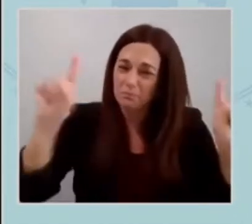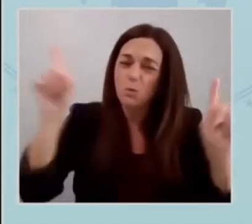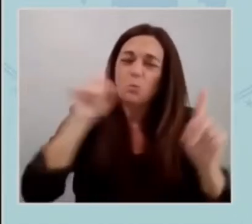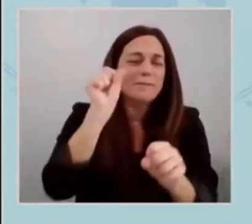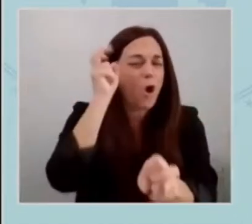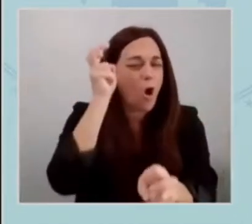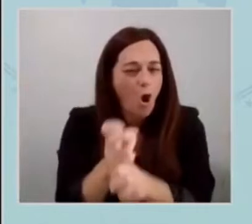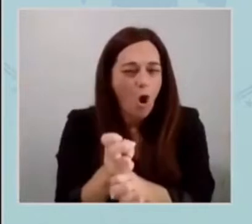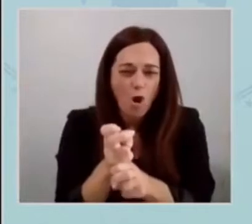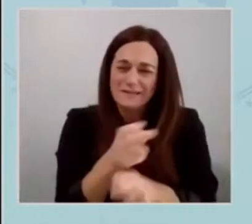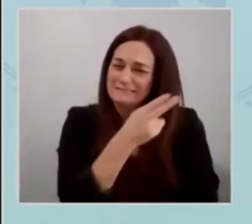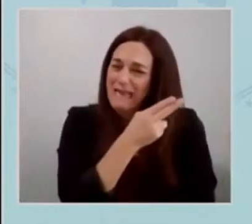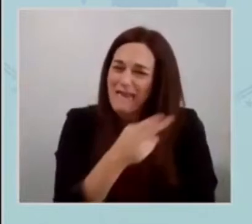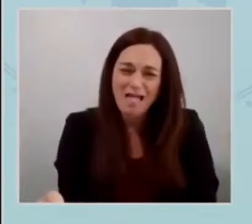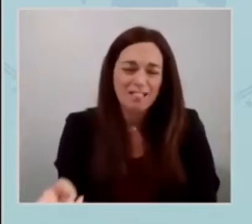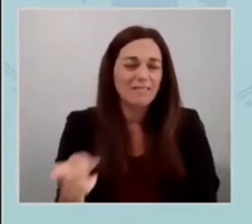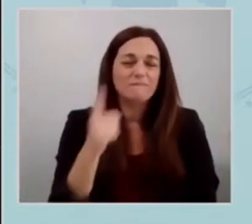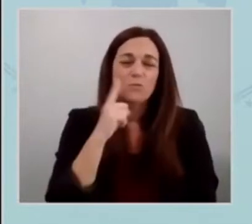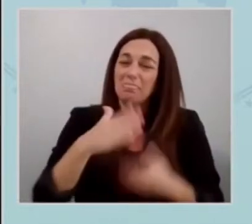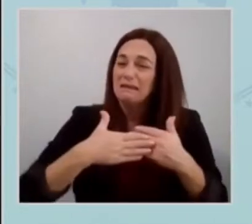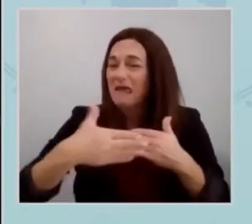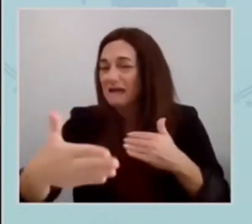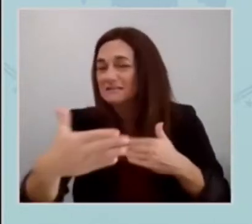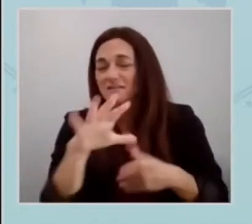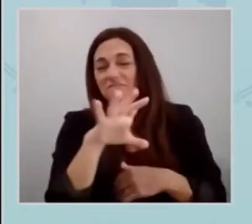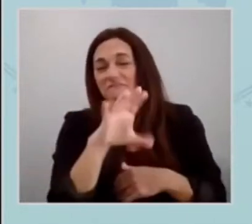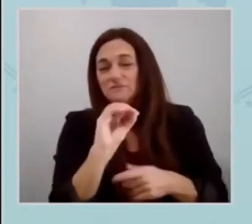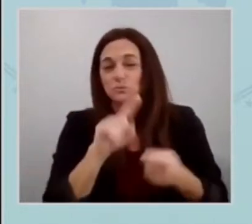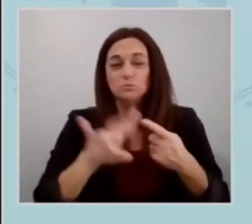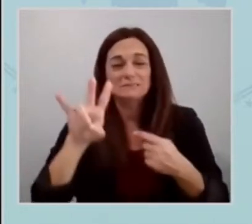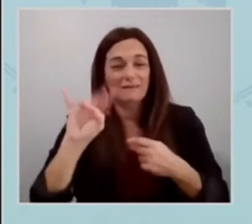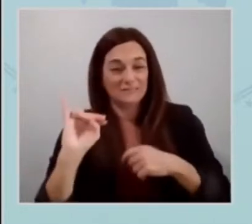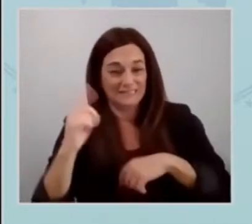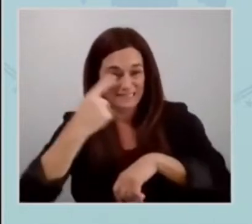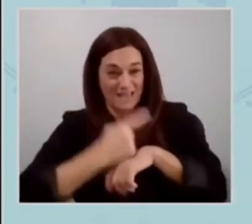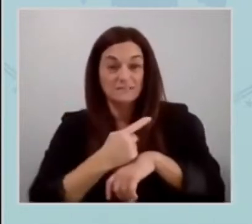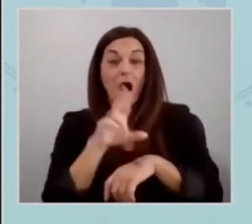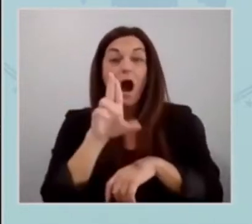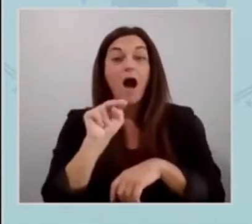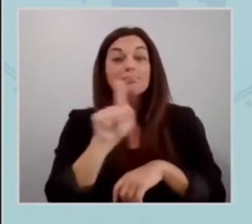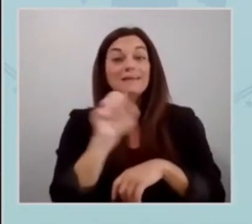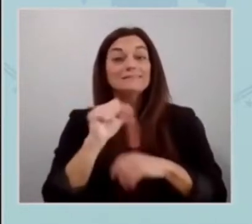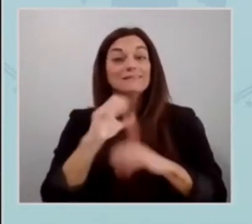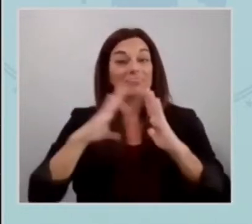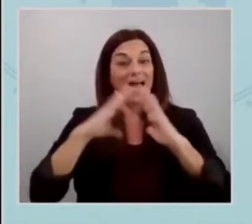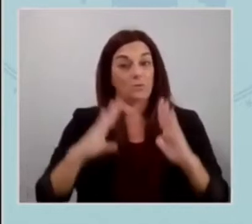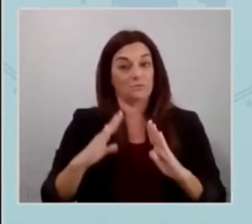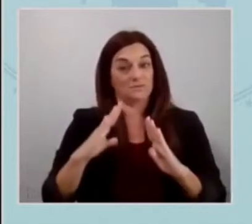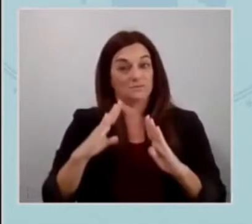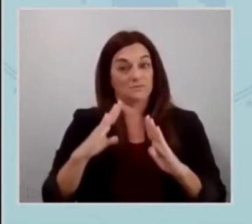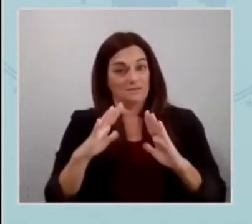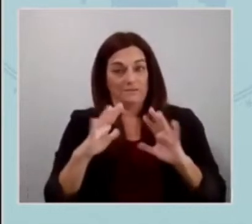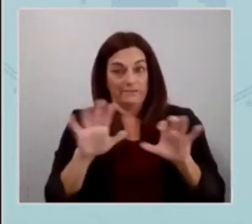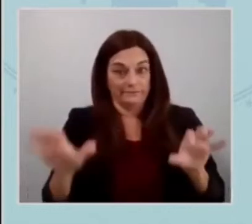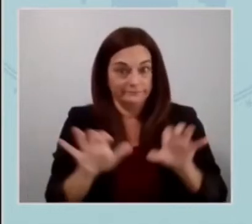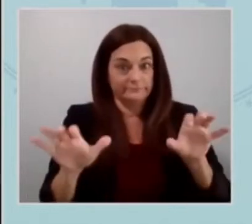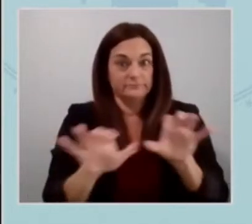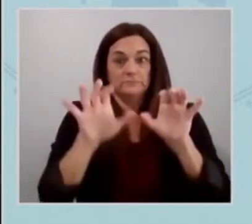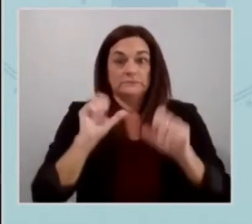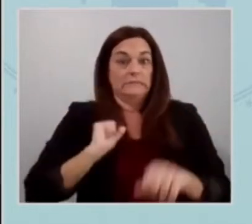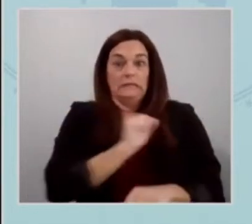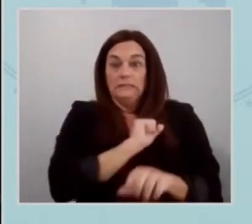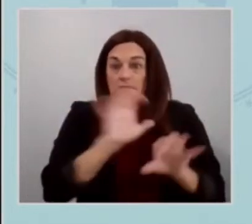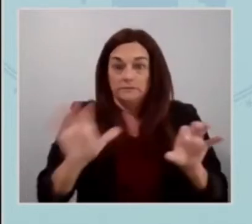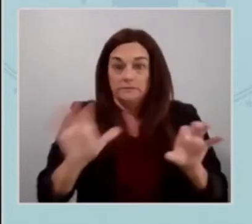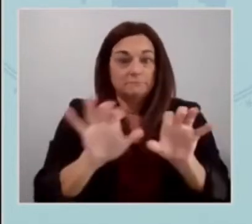this. You're going to get through this. It's going to be hard as hell for the next 50 to 70 days,